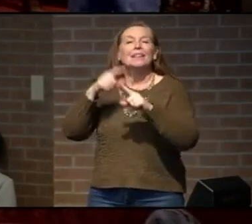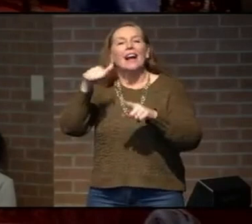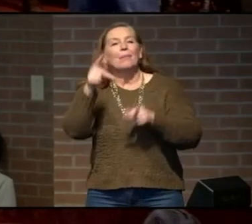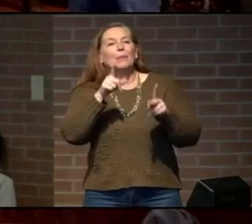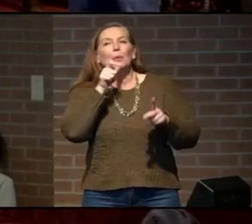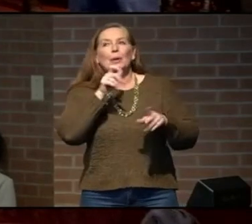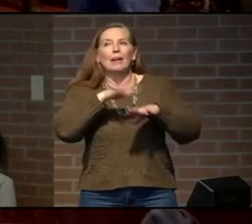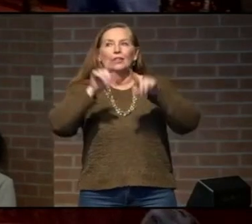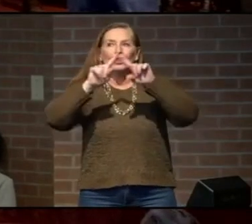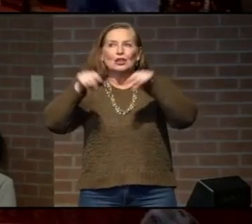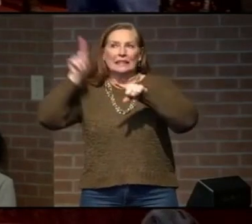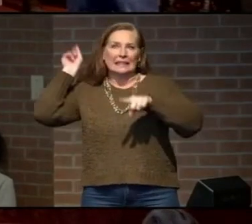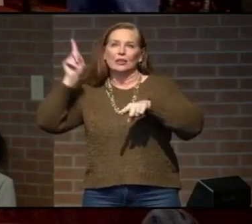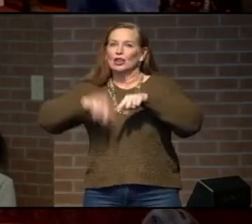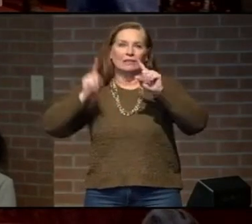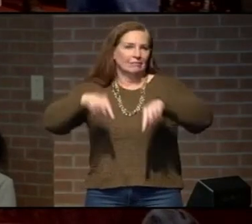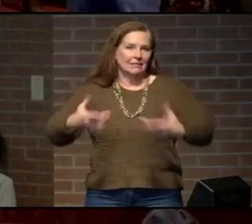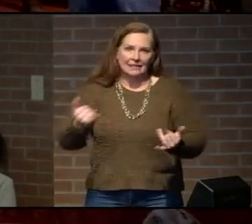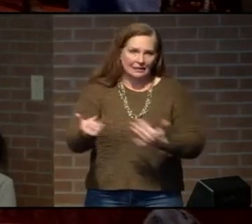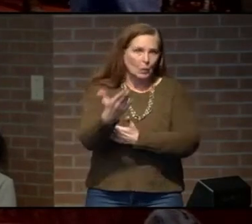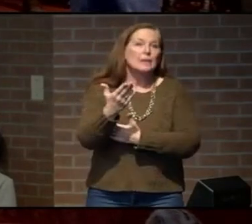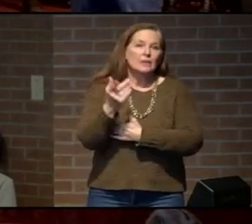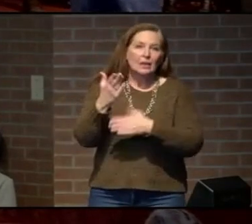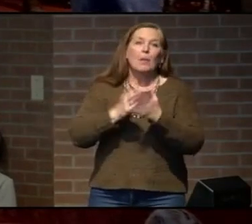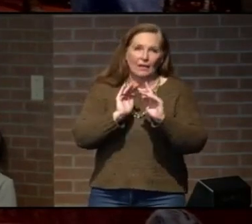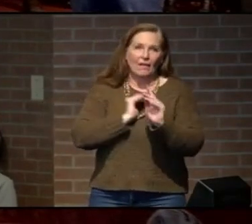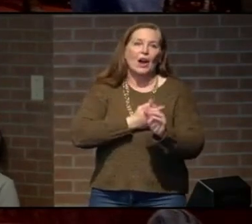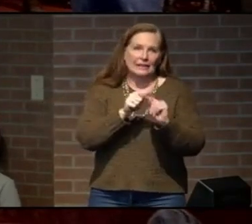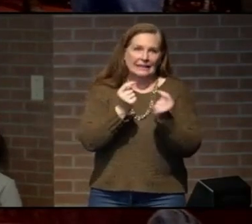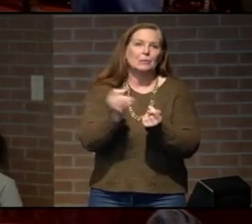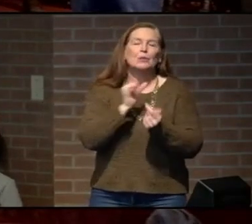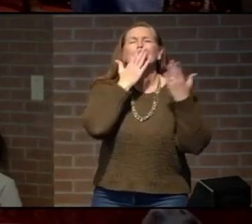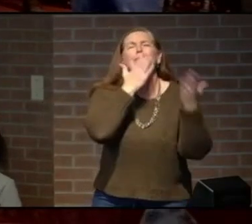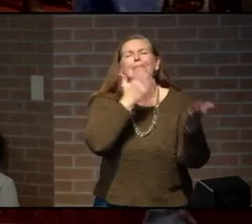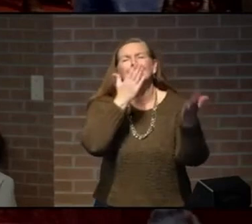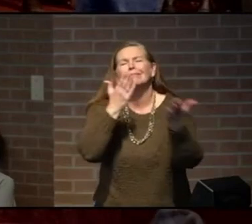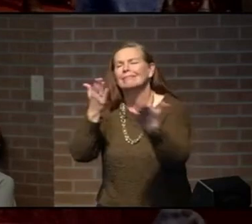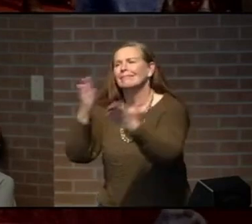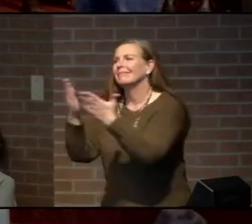morning, and they are part of our team too. So thank you, thank you, thank you for what you do.